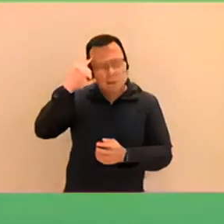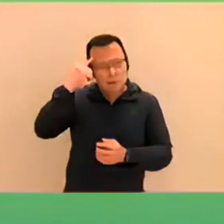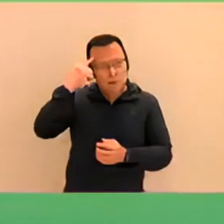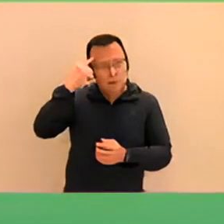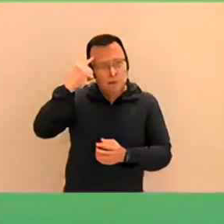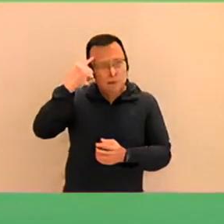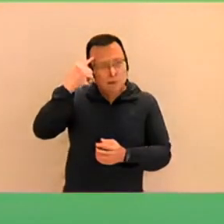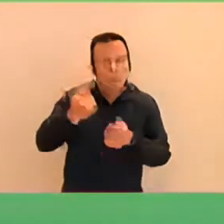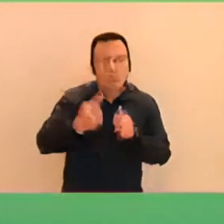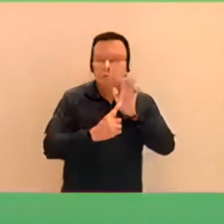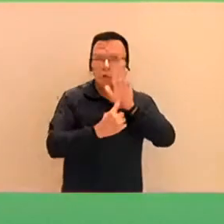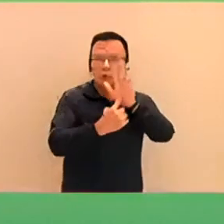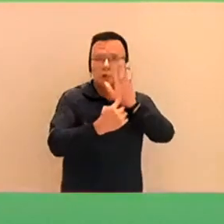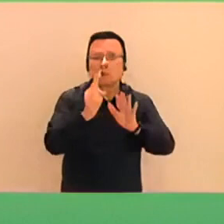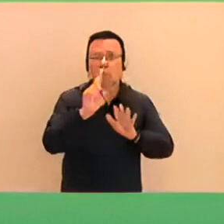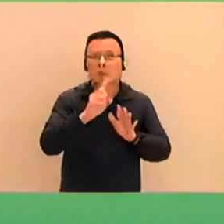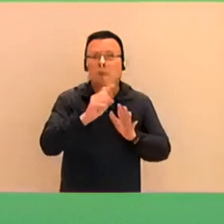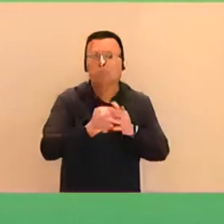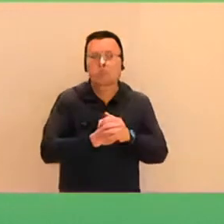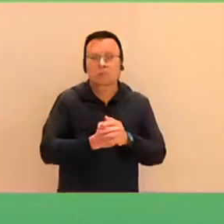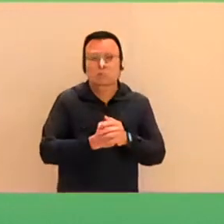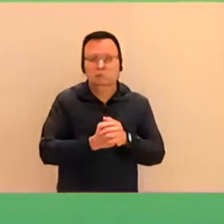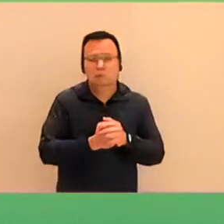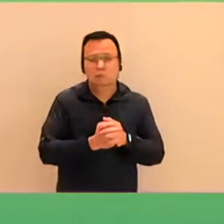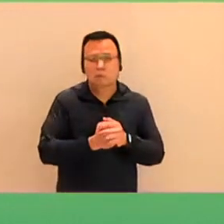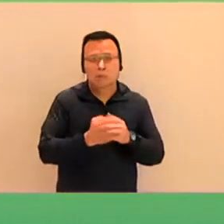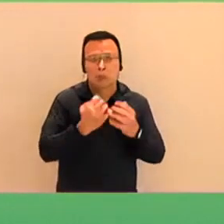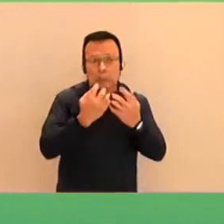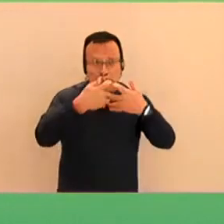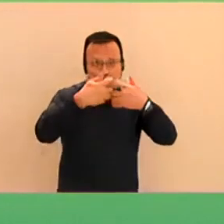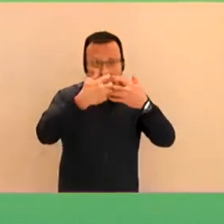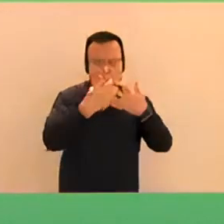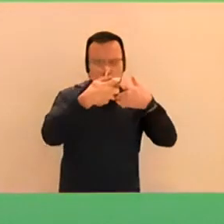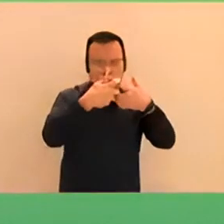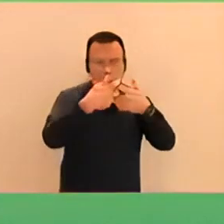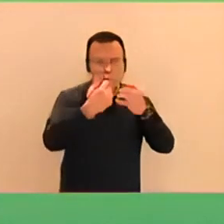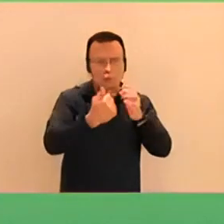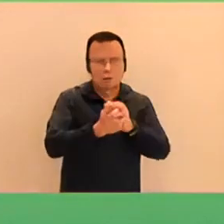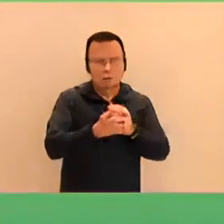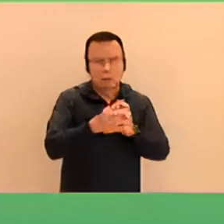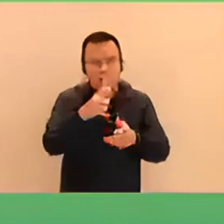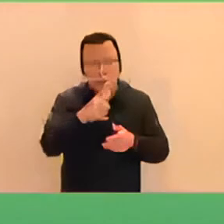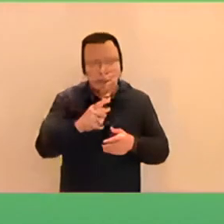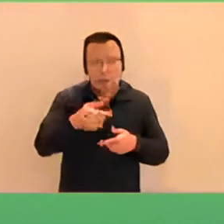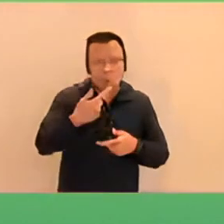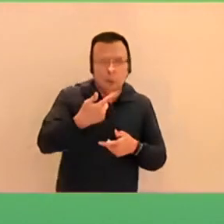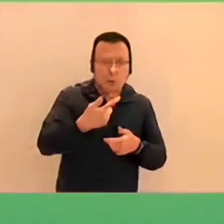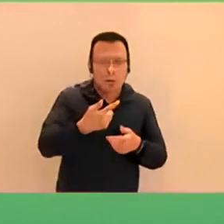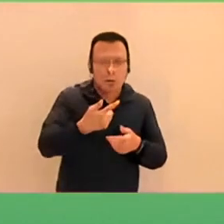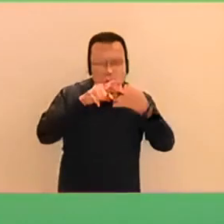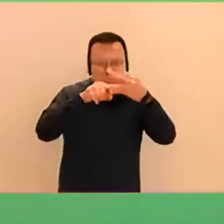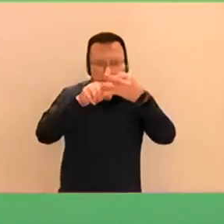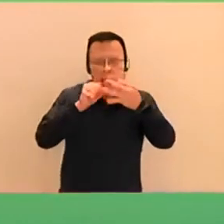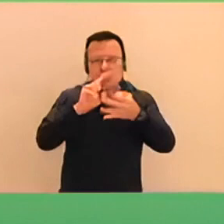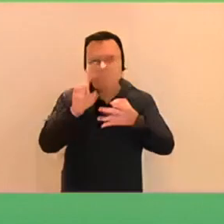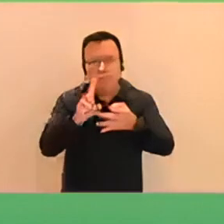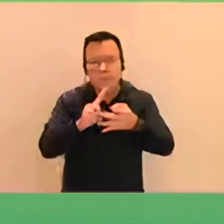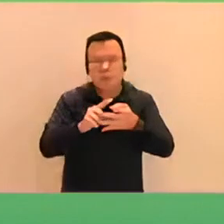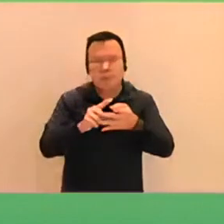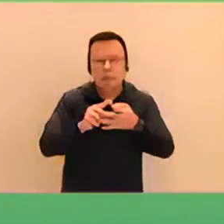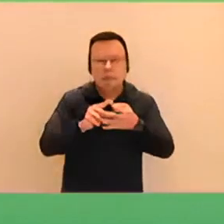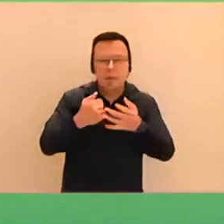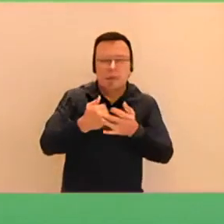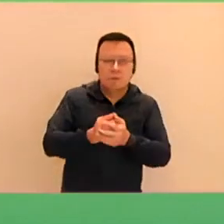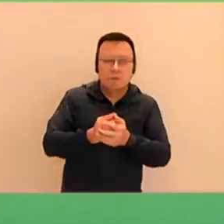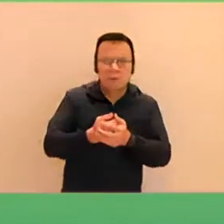So not only to say what kind of brand you have. So we do this kind of things, and also we measure pumps, because